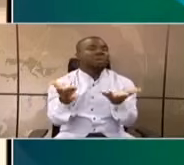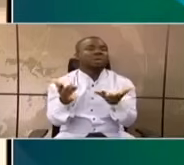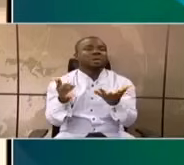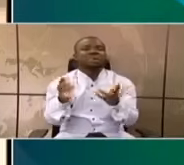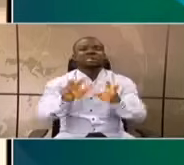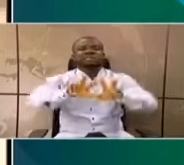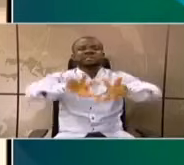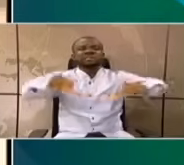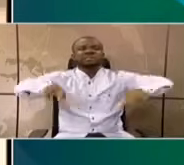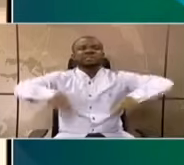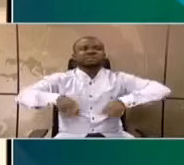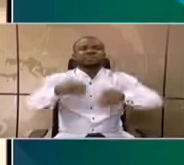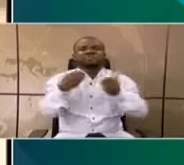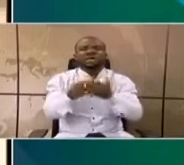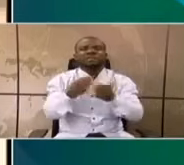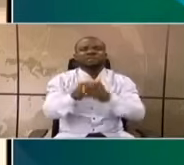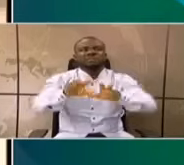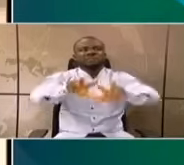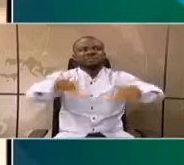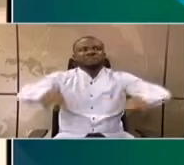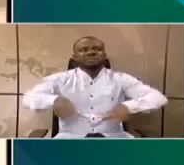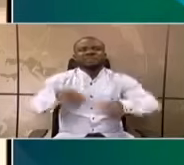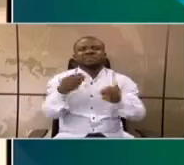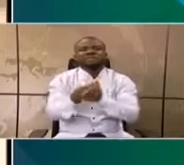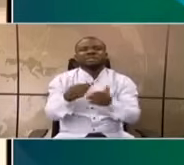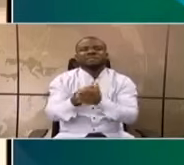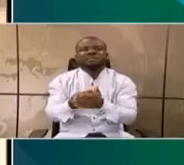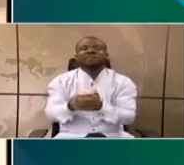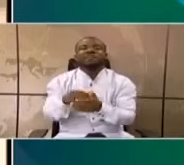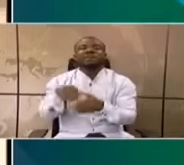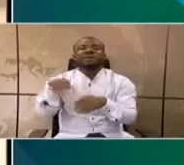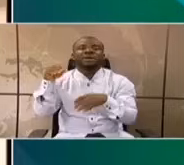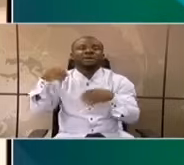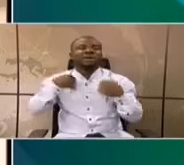no position. I could be.